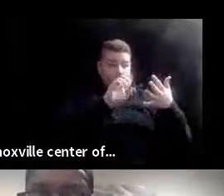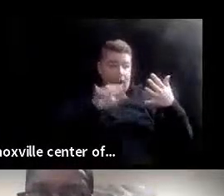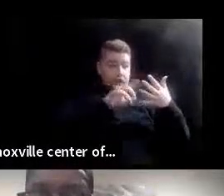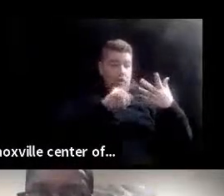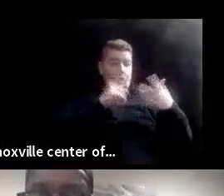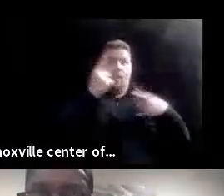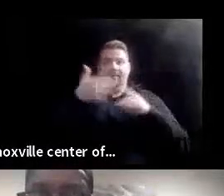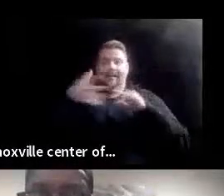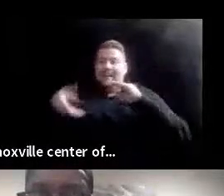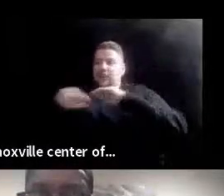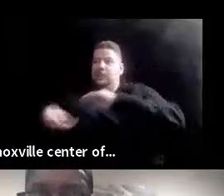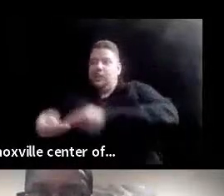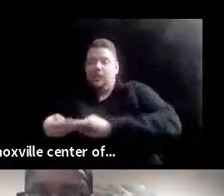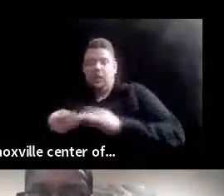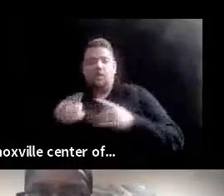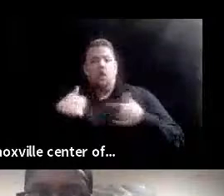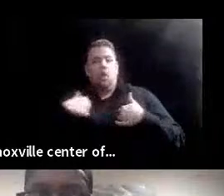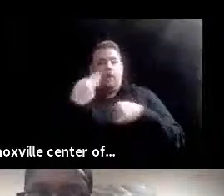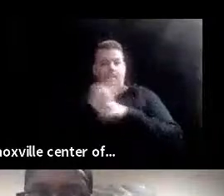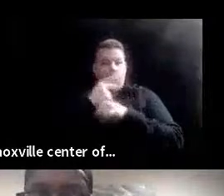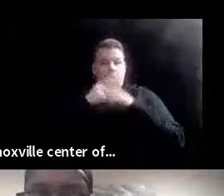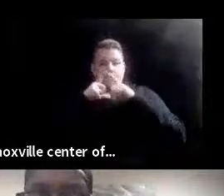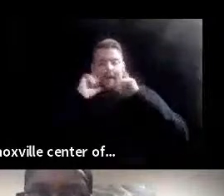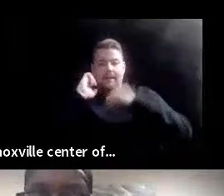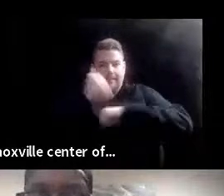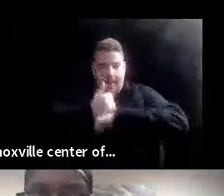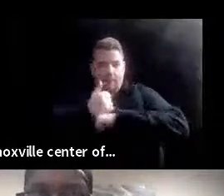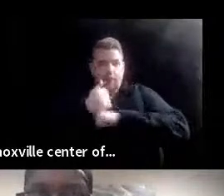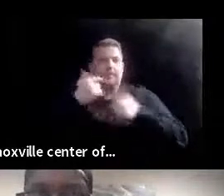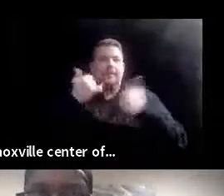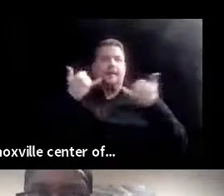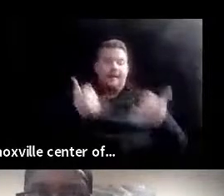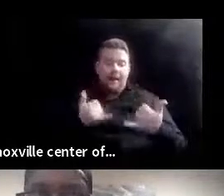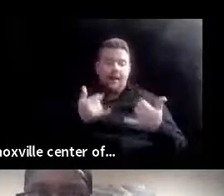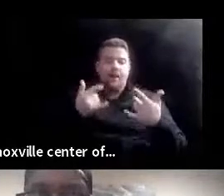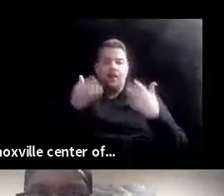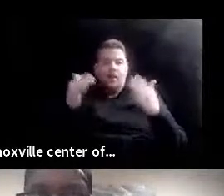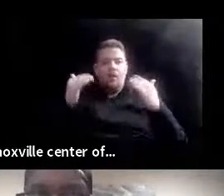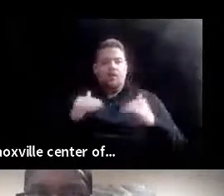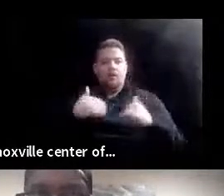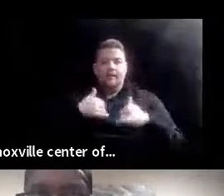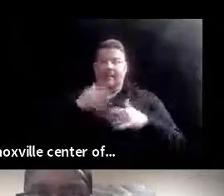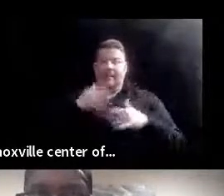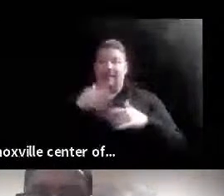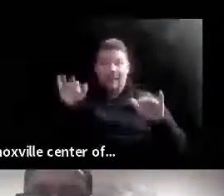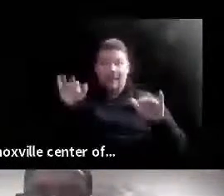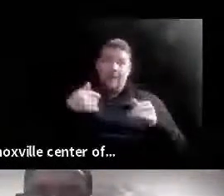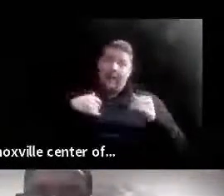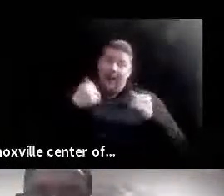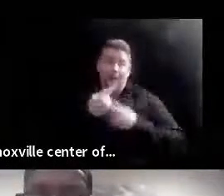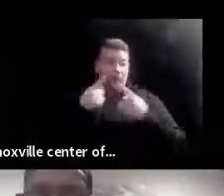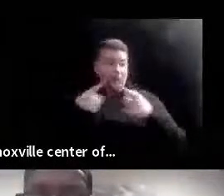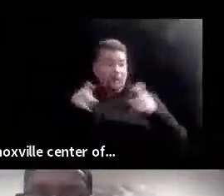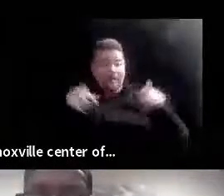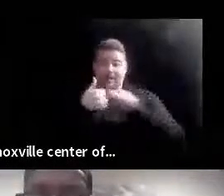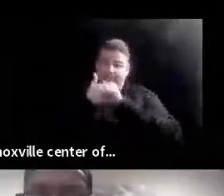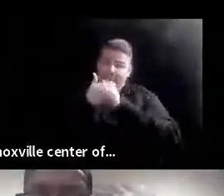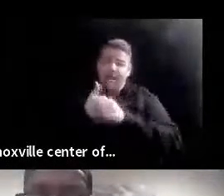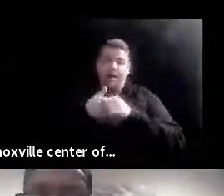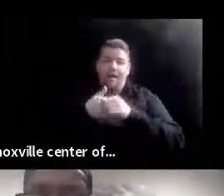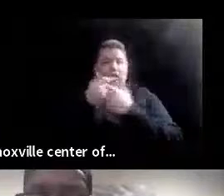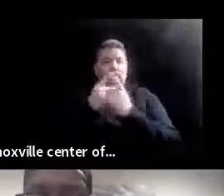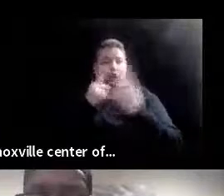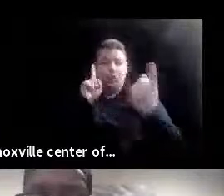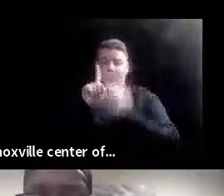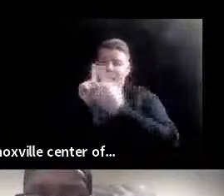put masks in place. Now we're saying we really need everyone to observe social distancing,